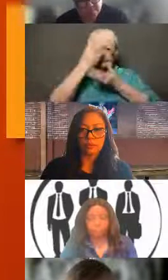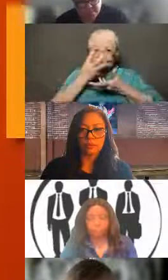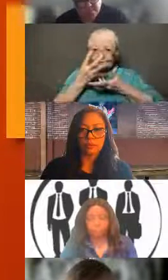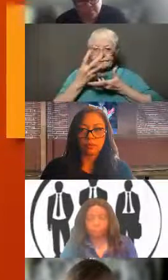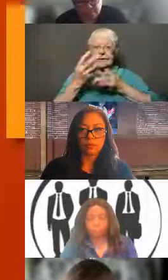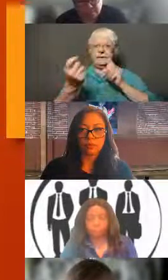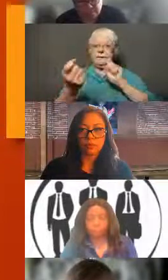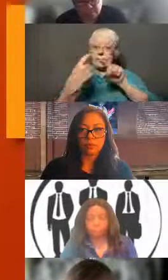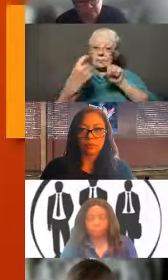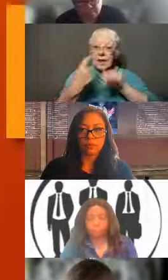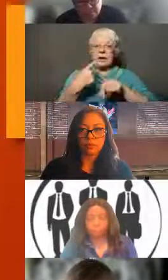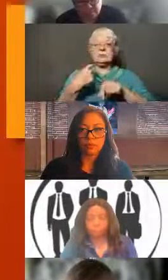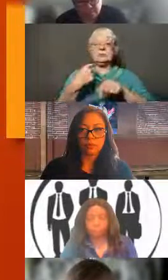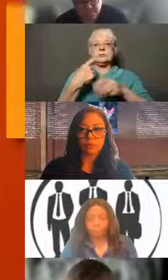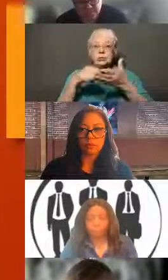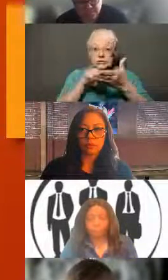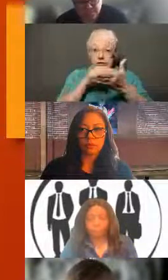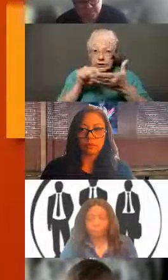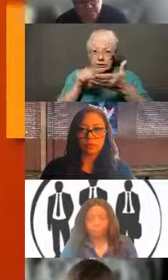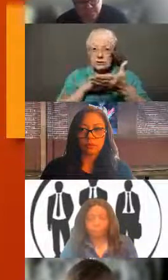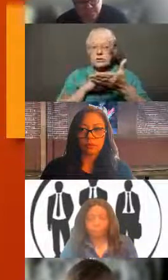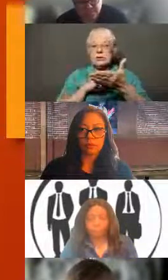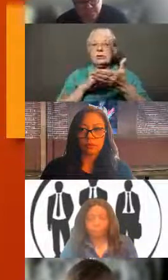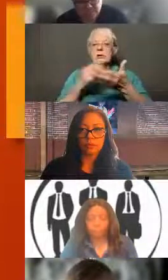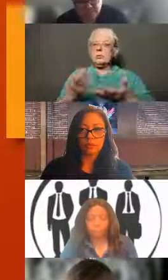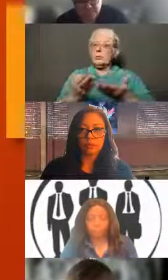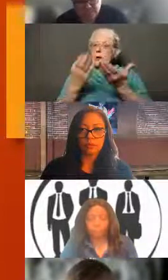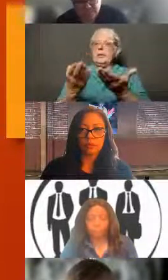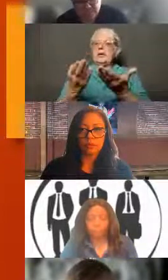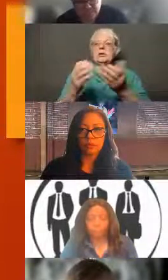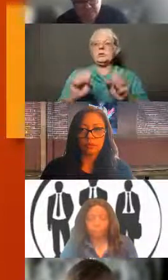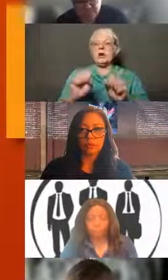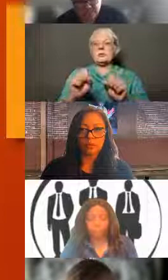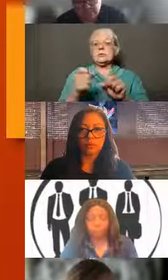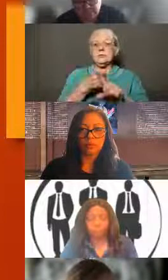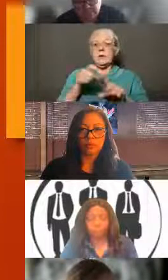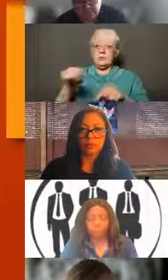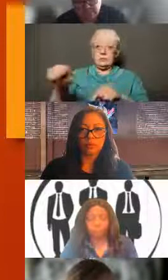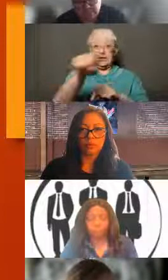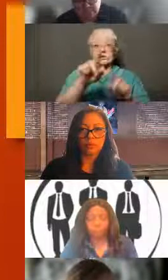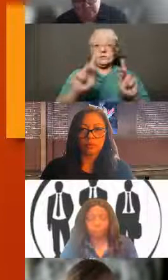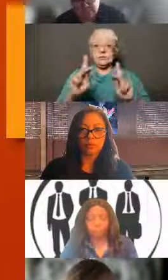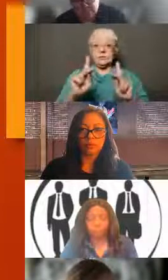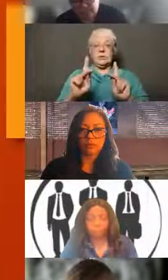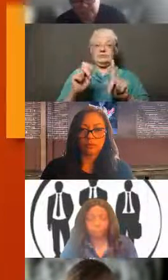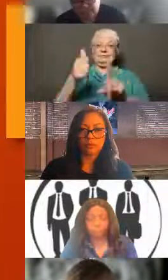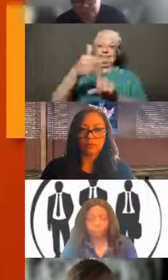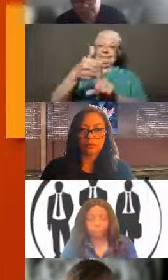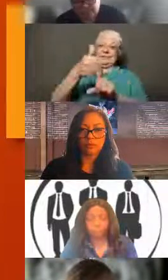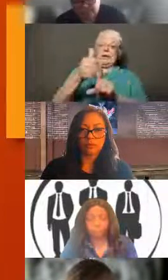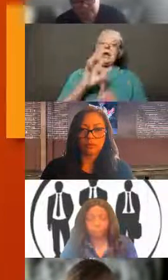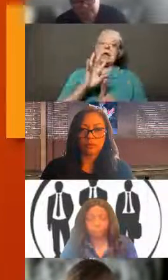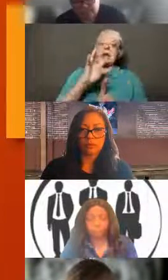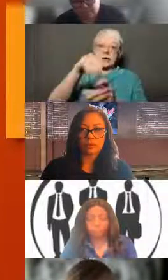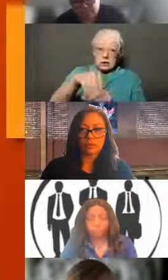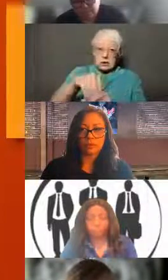much recommendations, I think, as possible from folks that are actually in the community, in